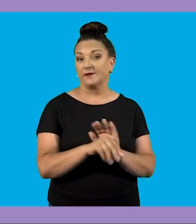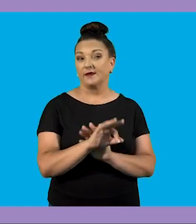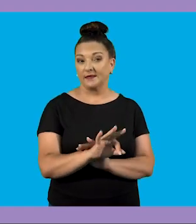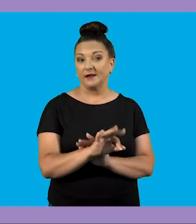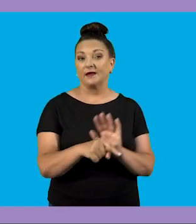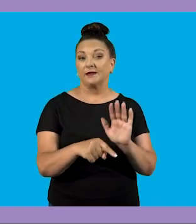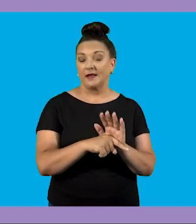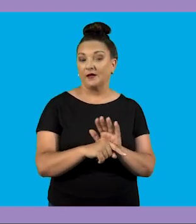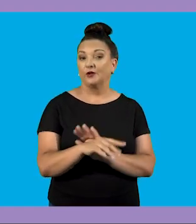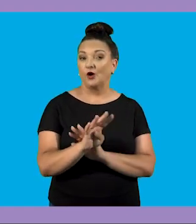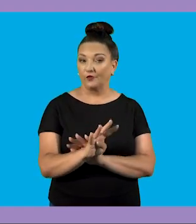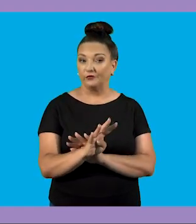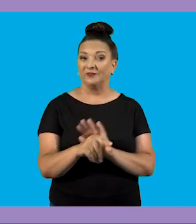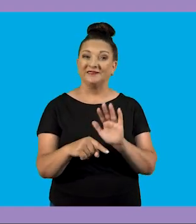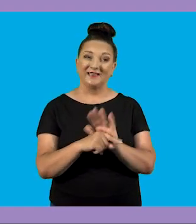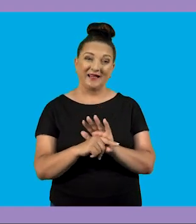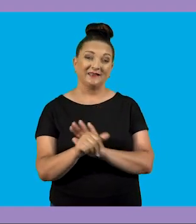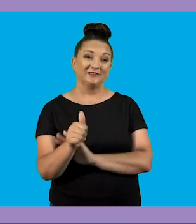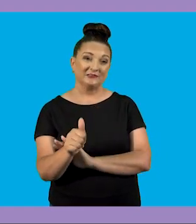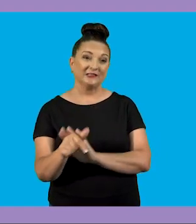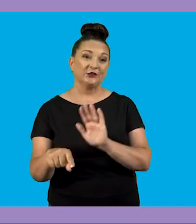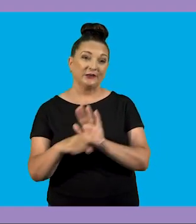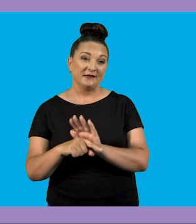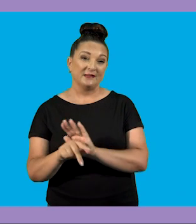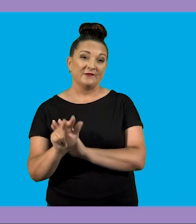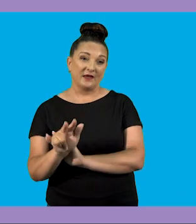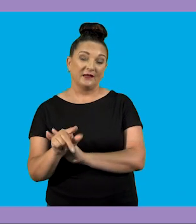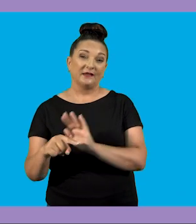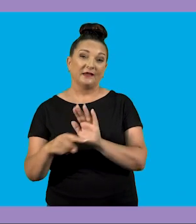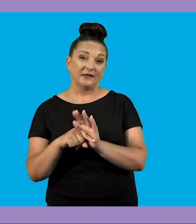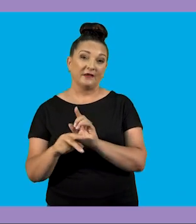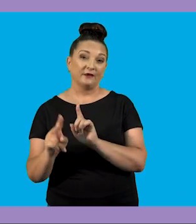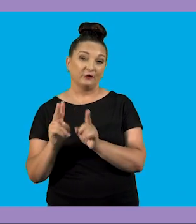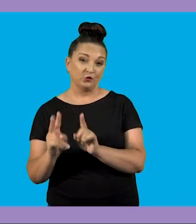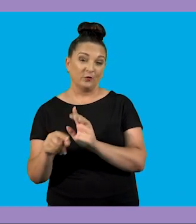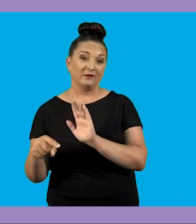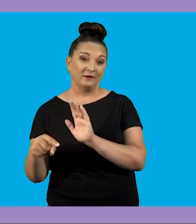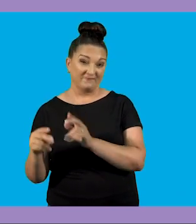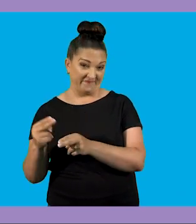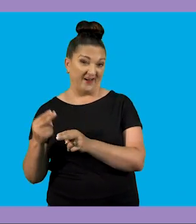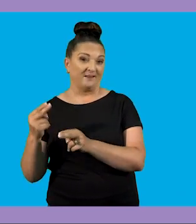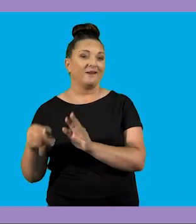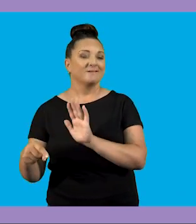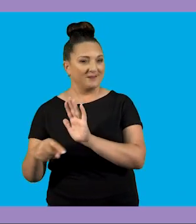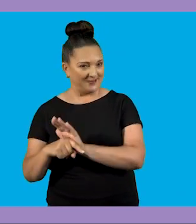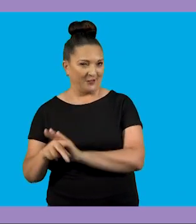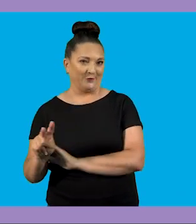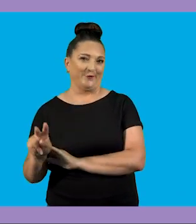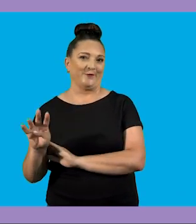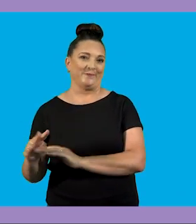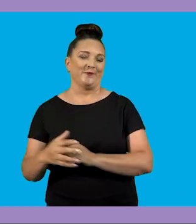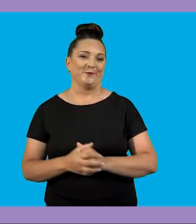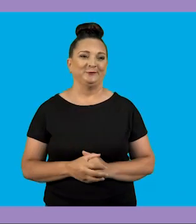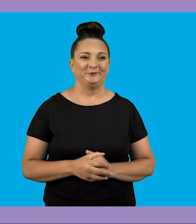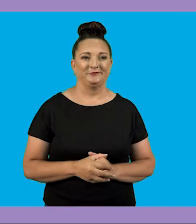3, negative 4, negative 6, negative 8, negative 12, and finally a